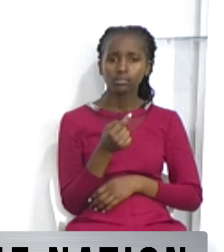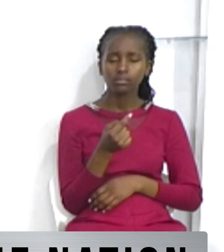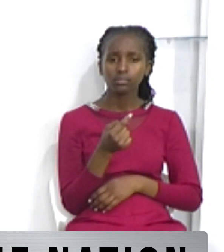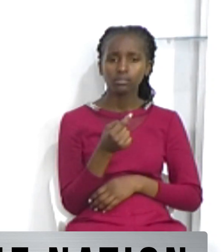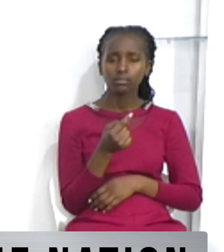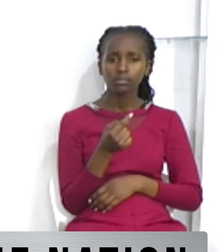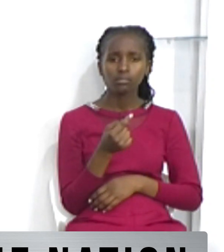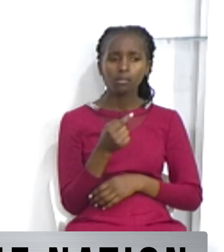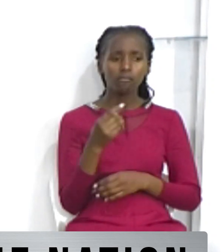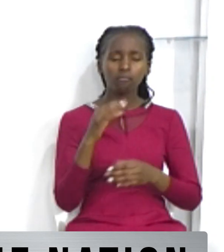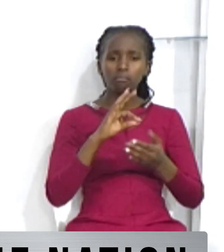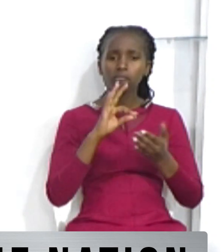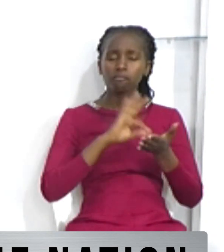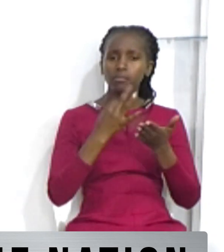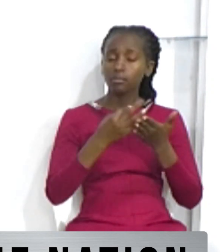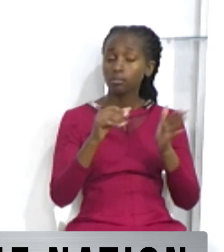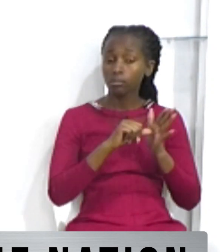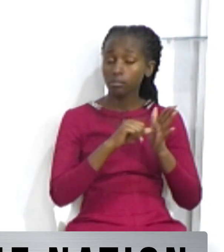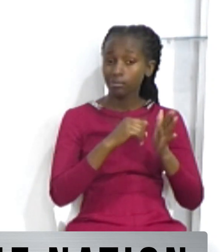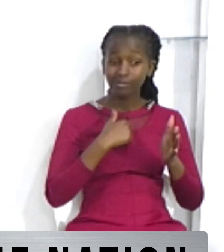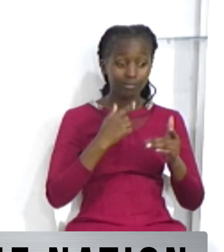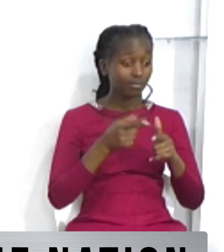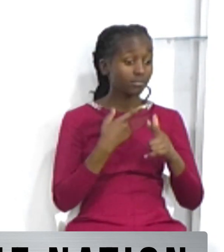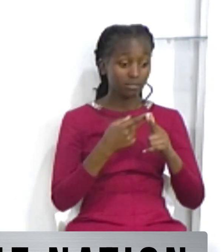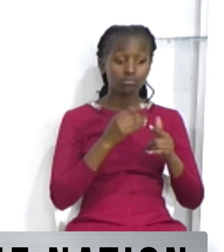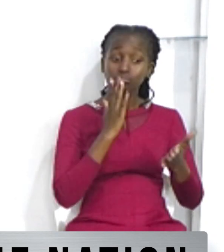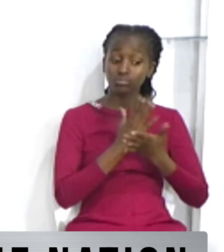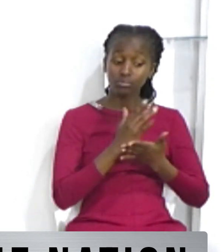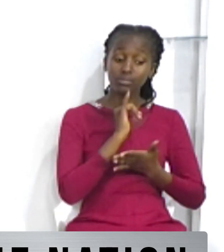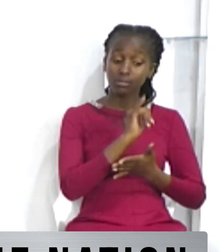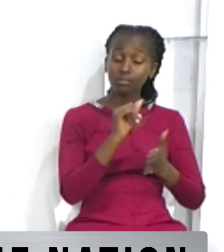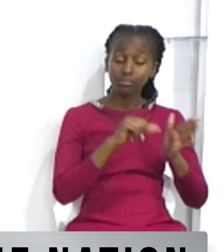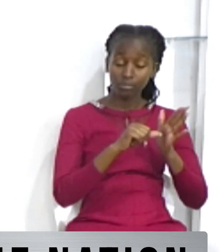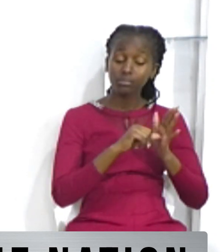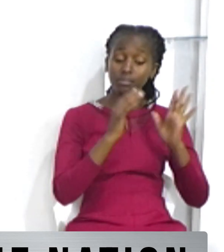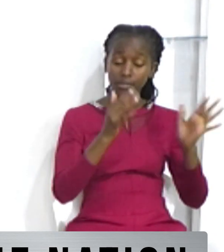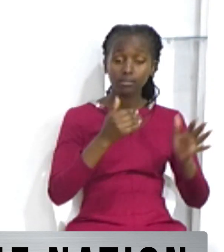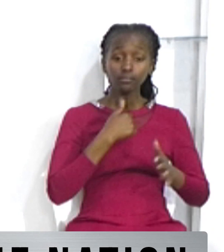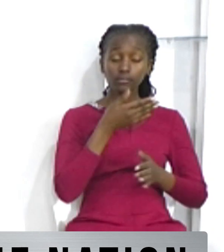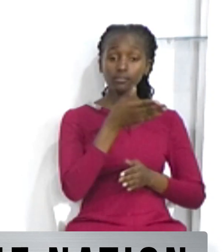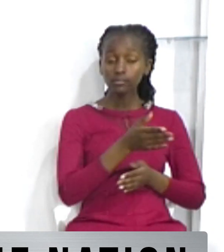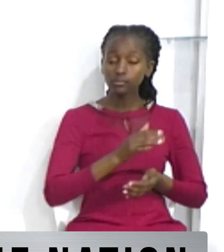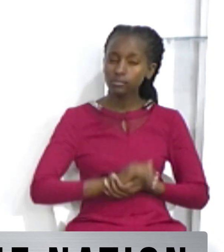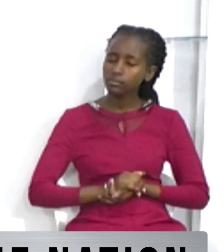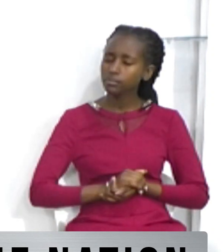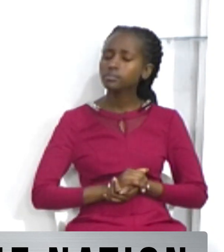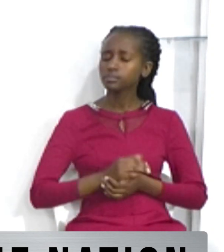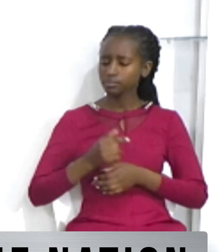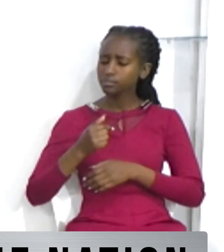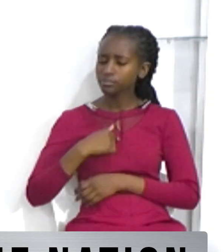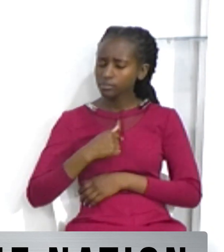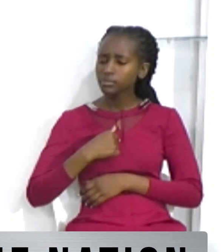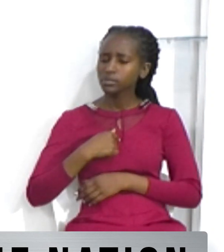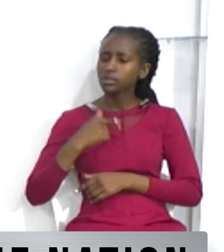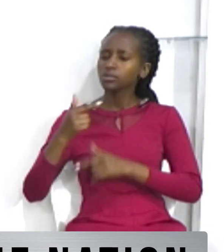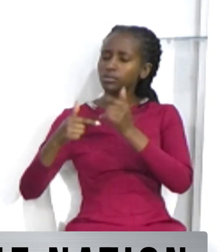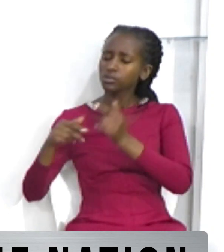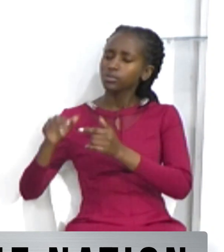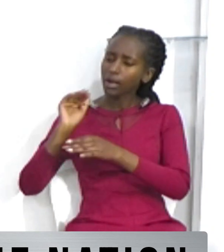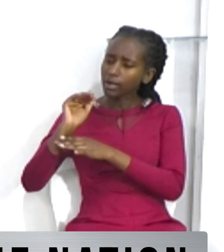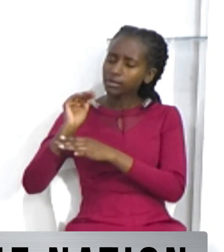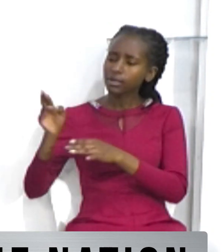somewhere. Yes. Back to the same question. I'll ask it until I get some kind of